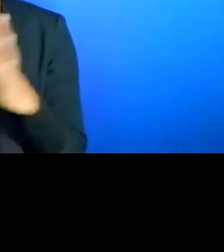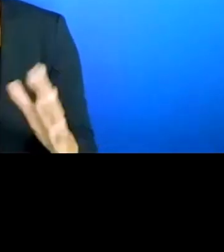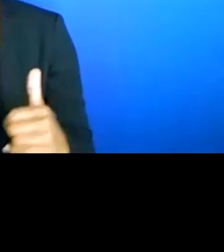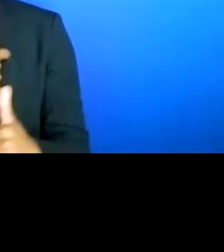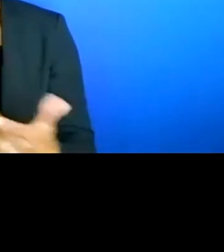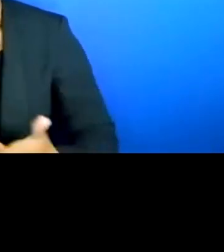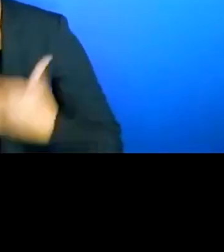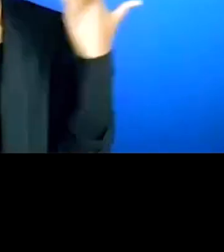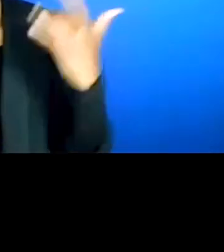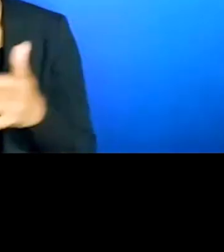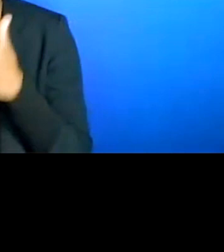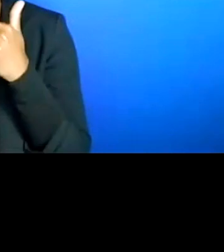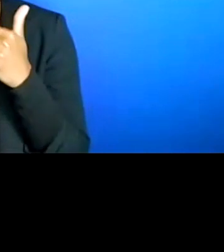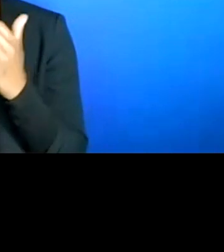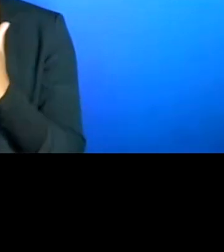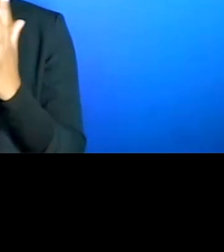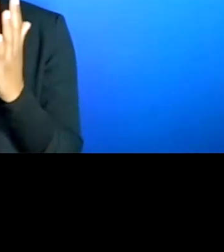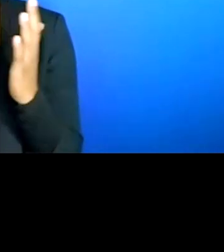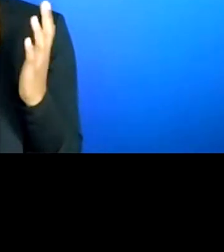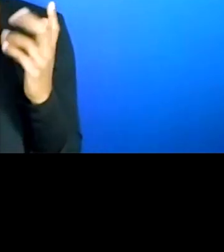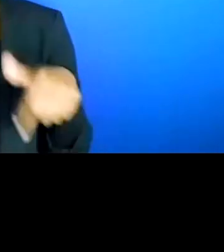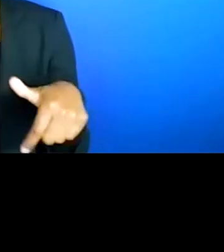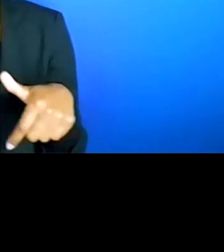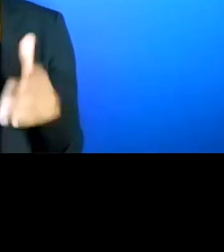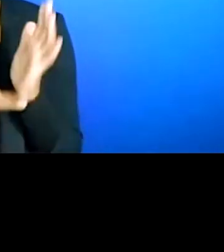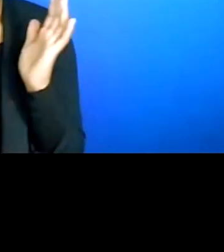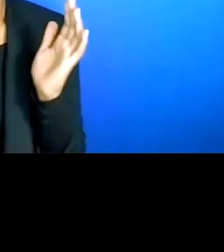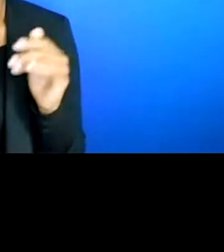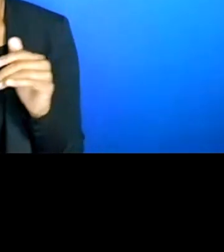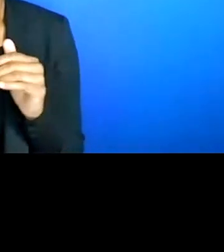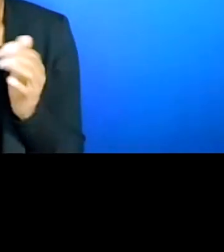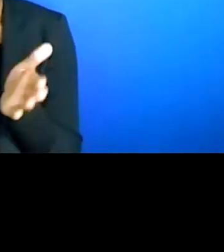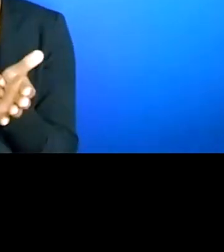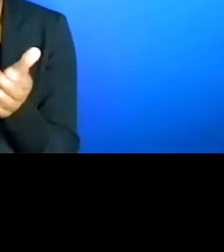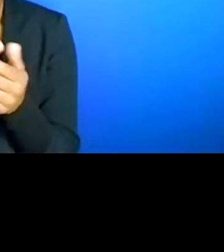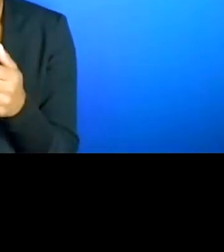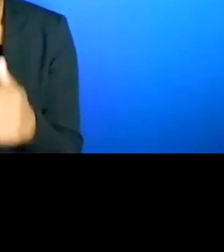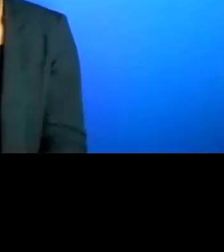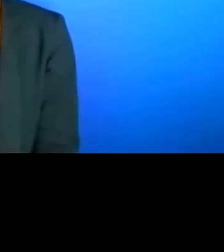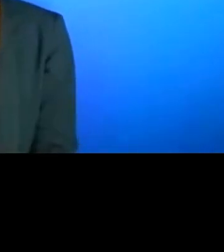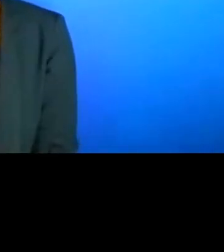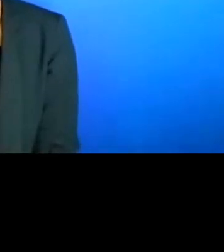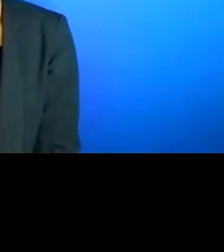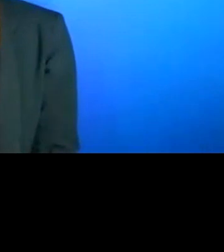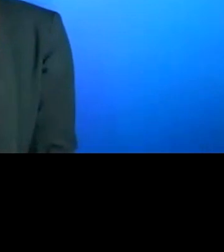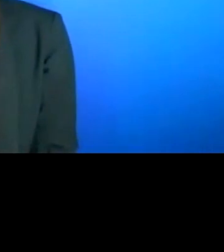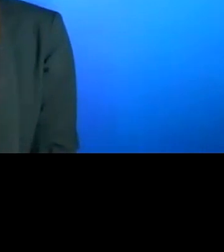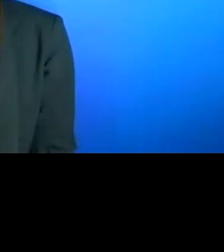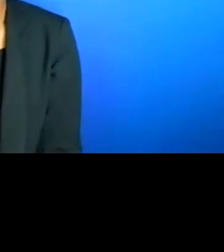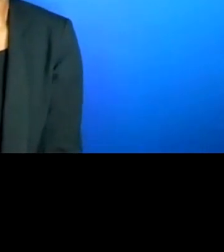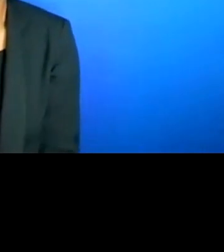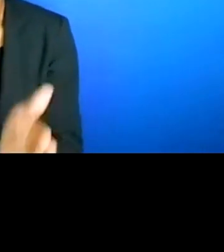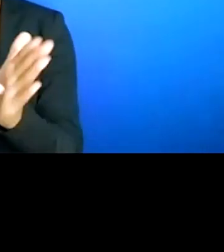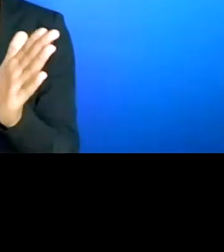we checked, there were about 4,315 registrants for this workshop for about 108 countries around